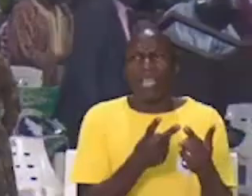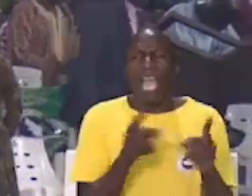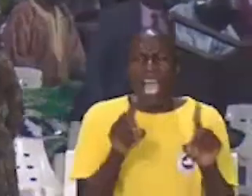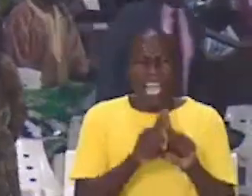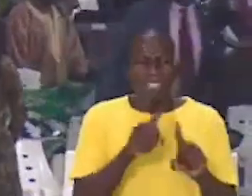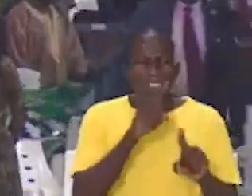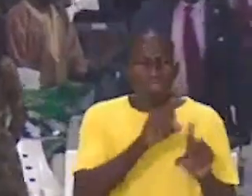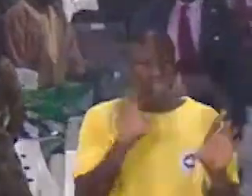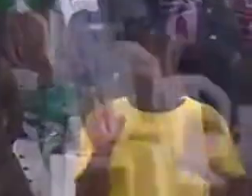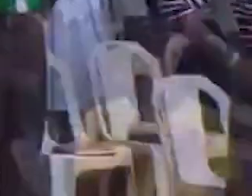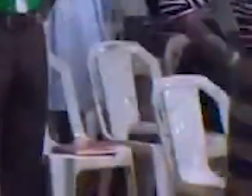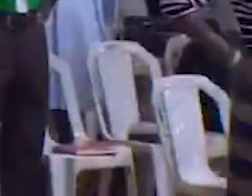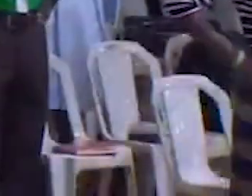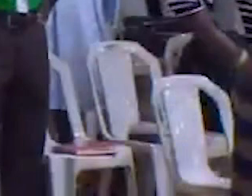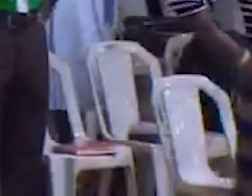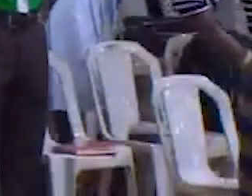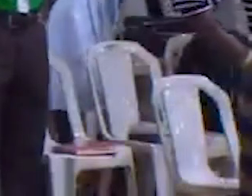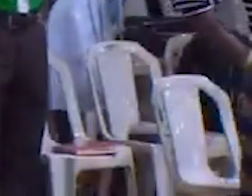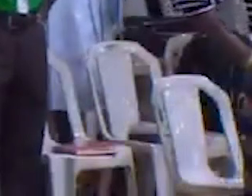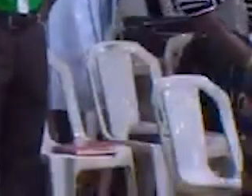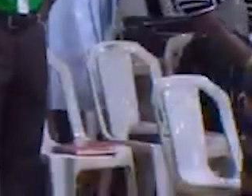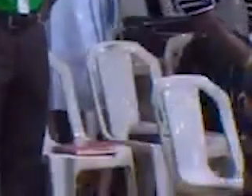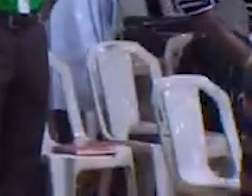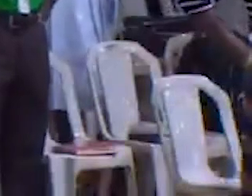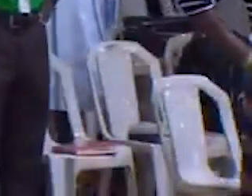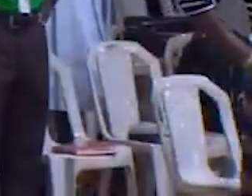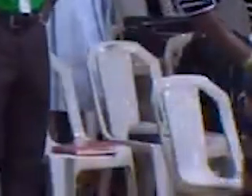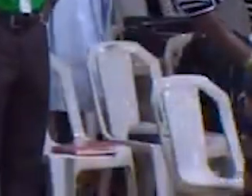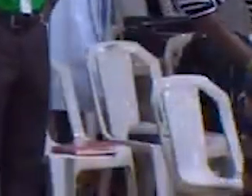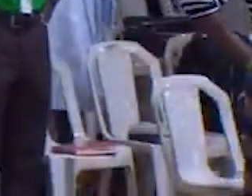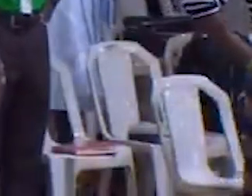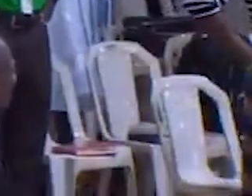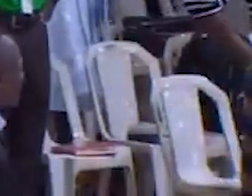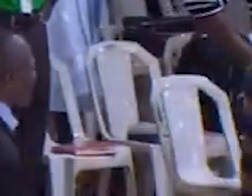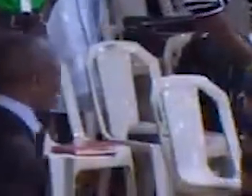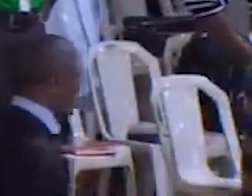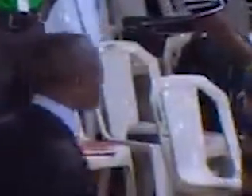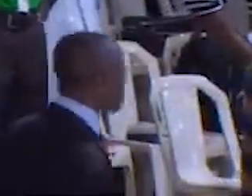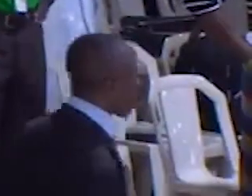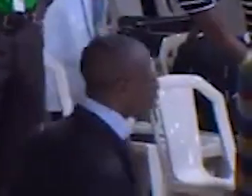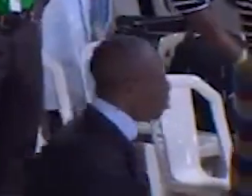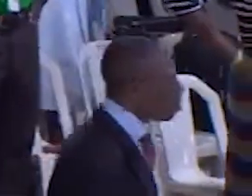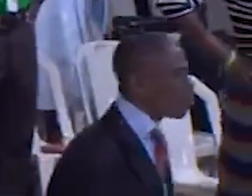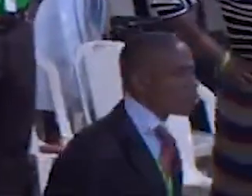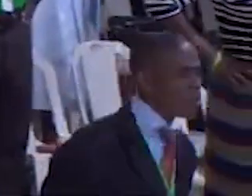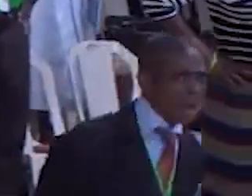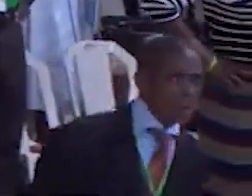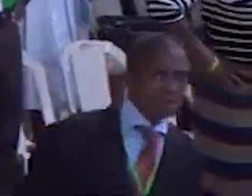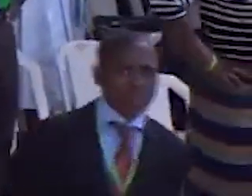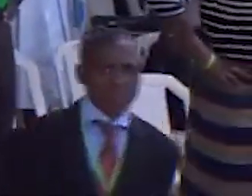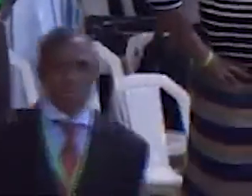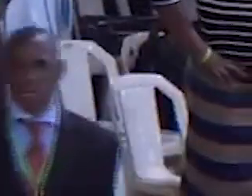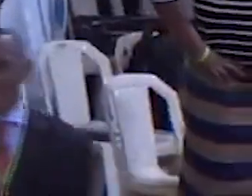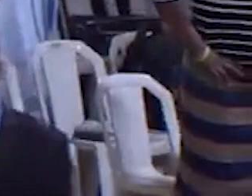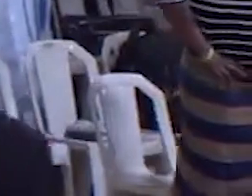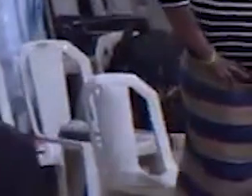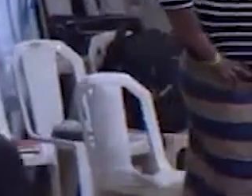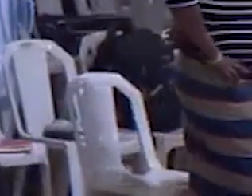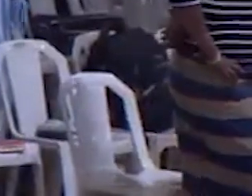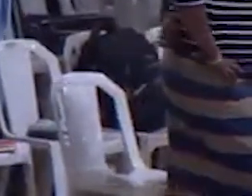Pharaoh, 400-year visions, as you gave to Abraham. Give them visions of what to